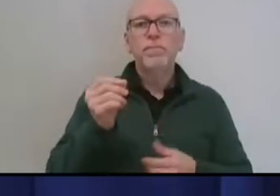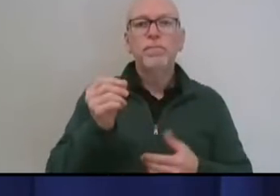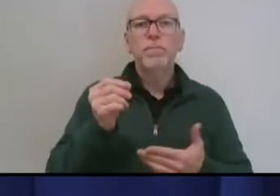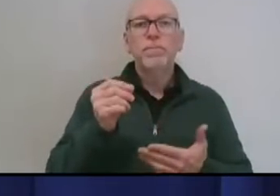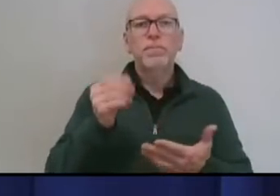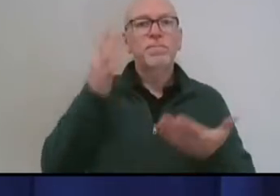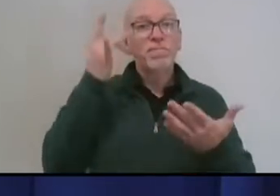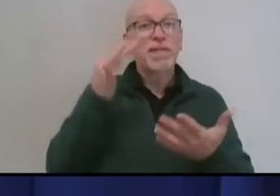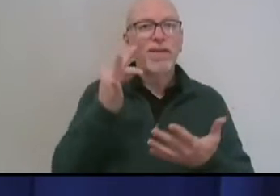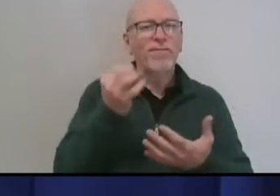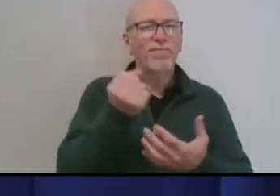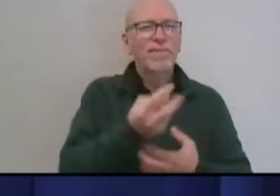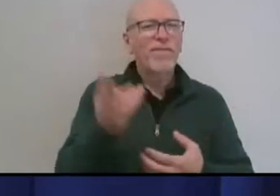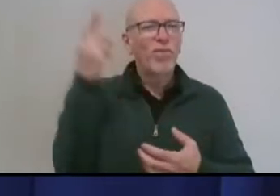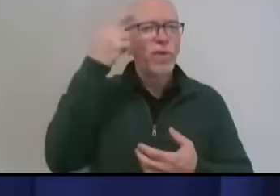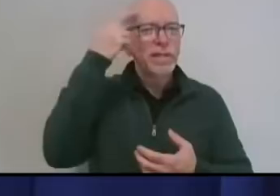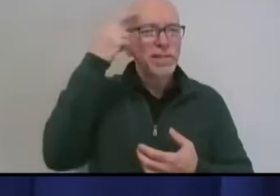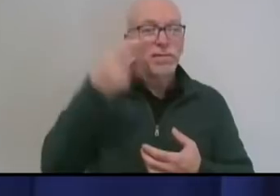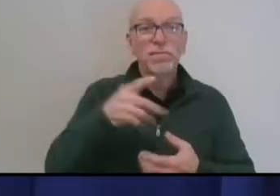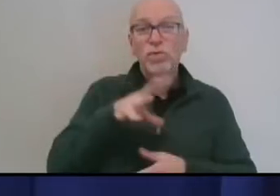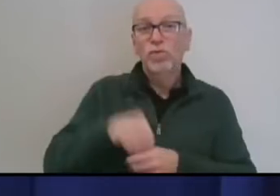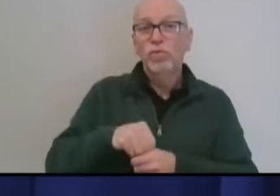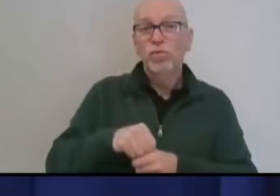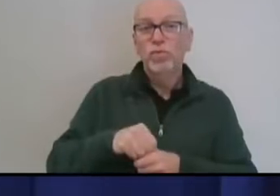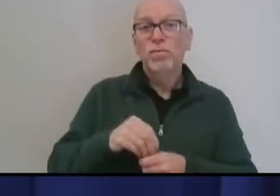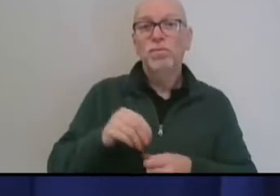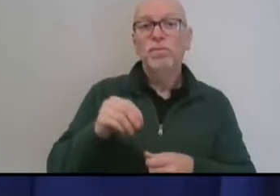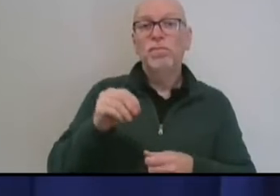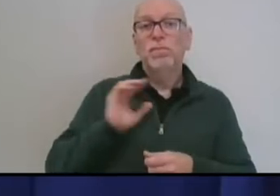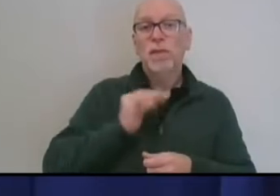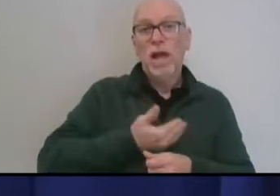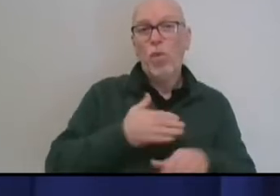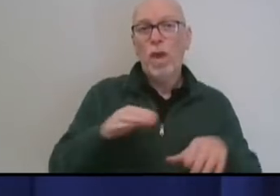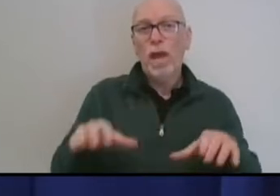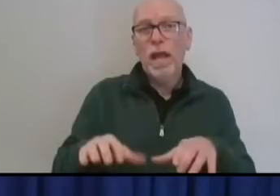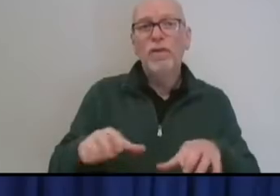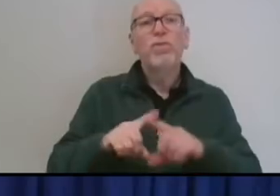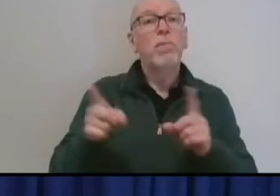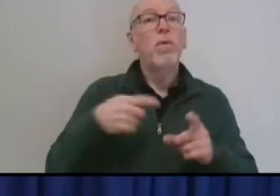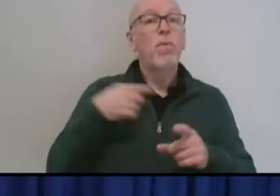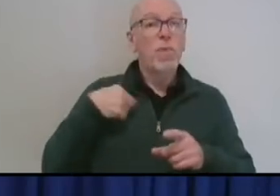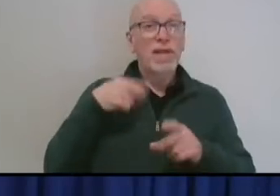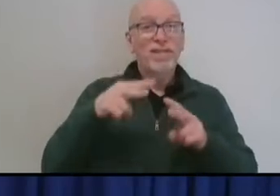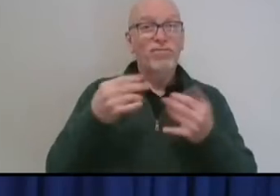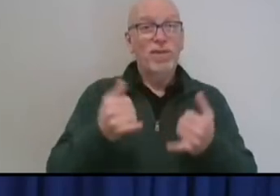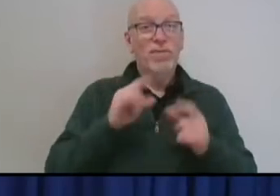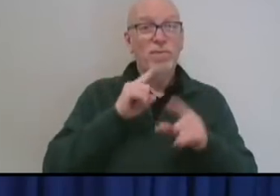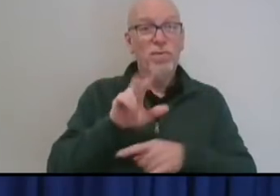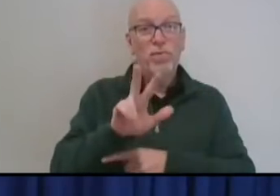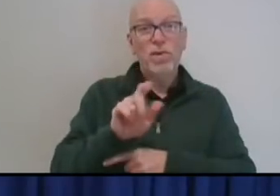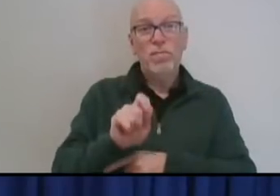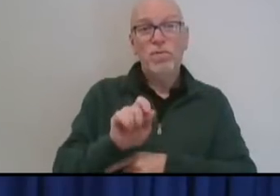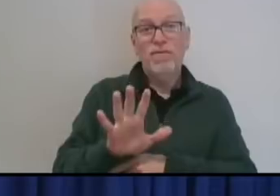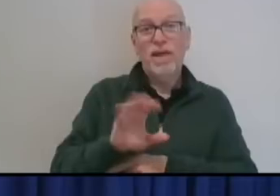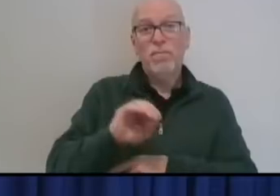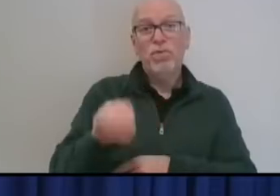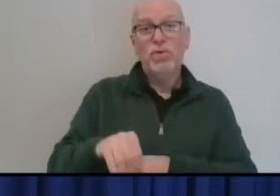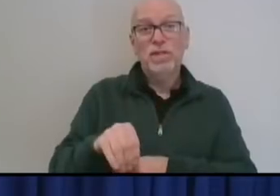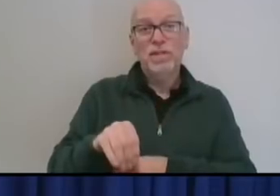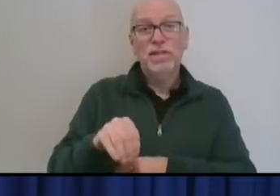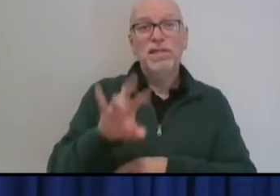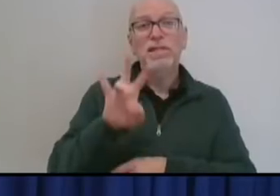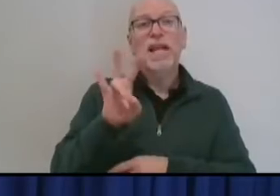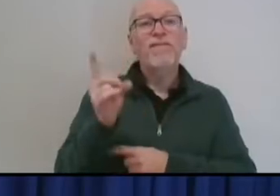because of multiple factors, including our own actions. But when we're looking at today a reported 3.5% 7-day